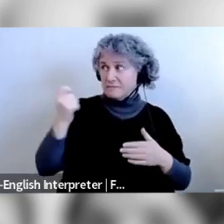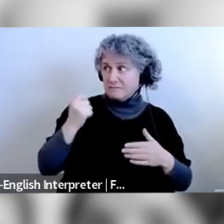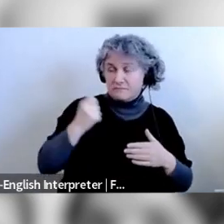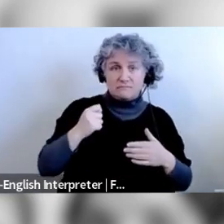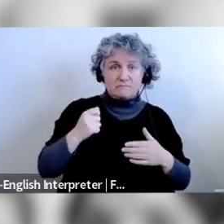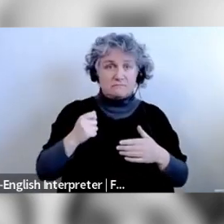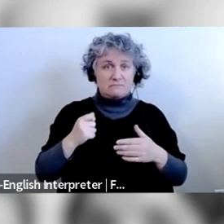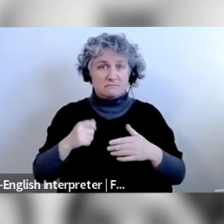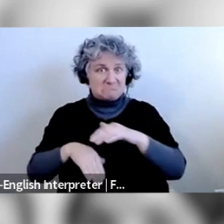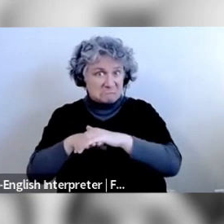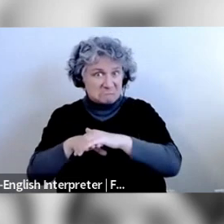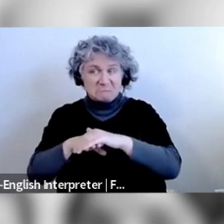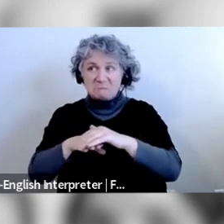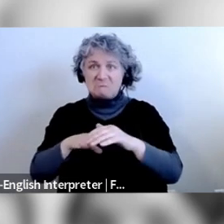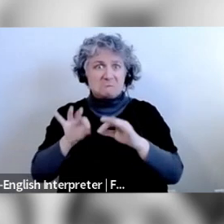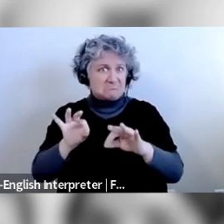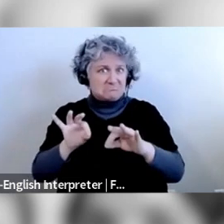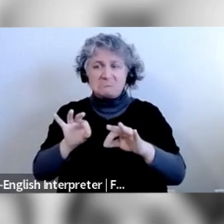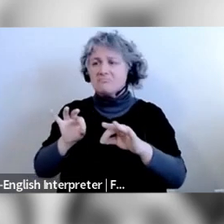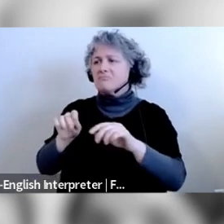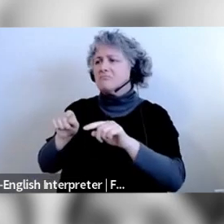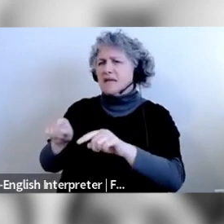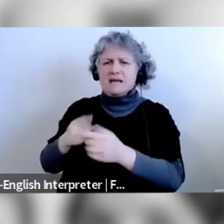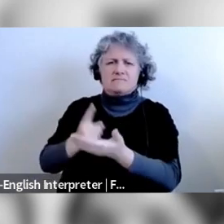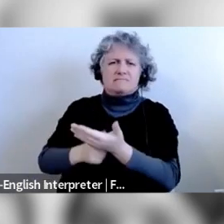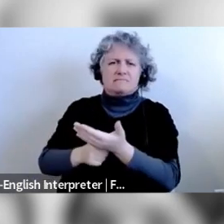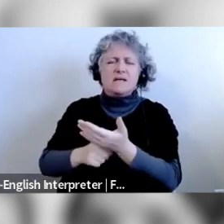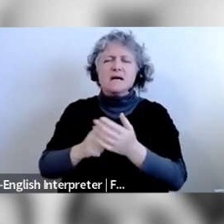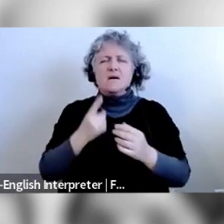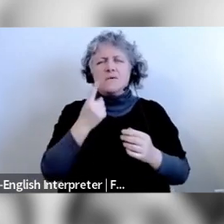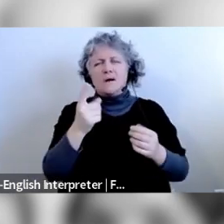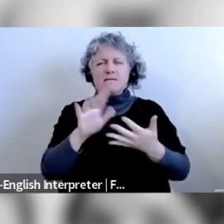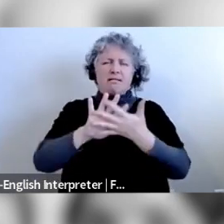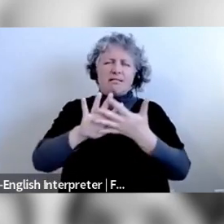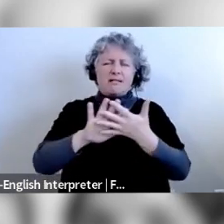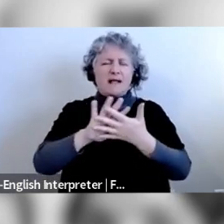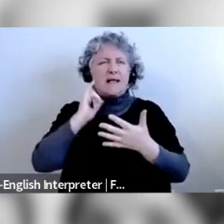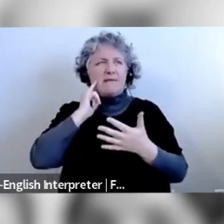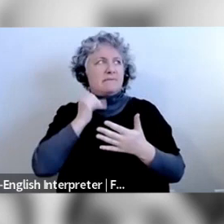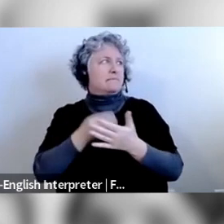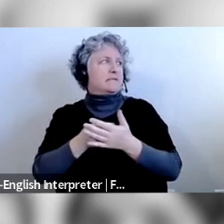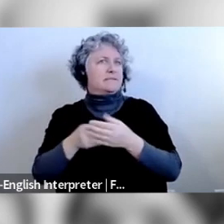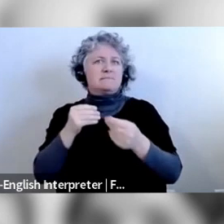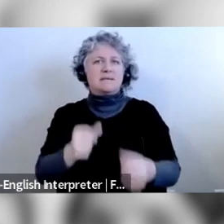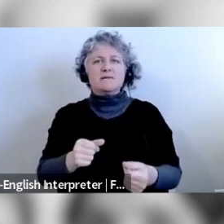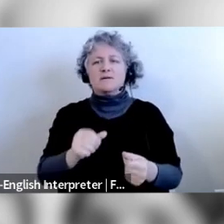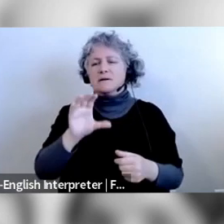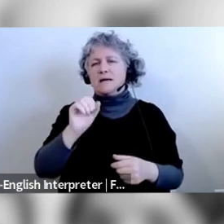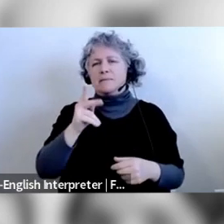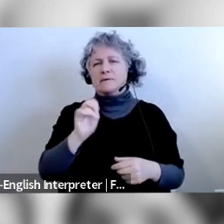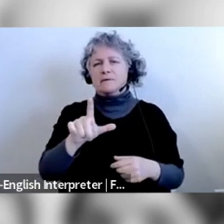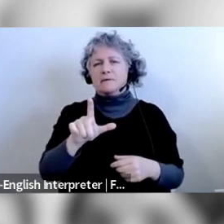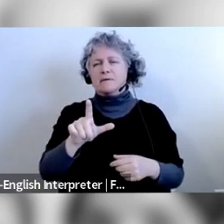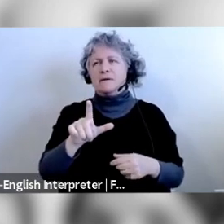expense, we can talk about that as well. There is kind of a blurred line in terms of when you're spending money on capital expenditures